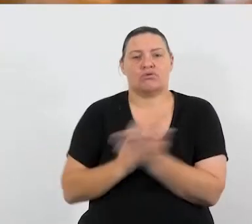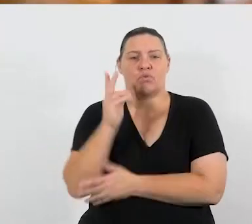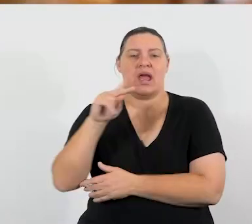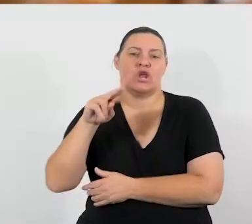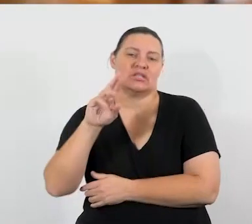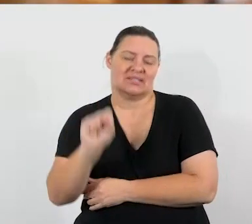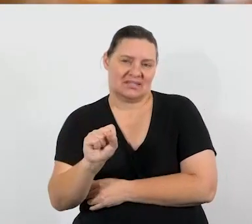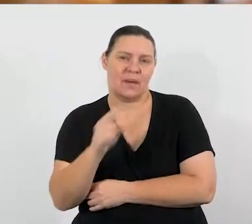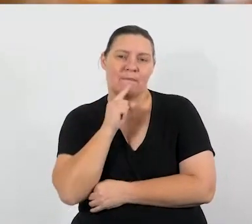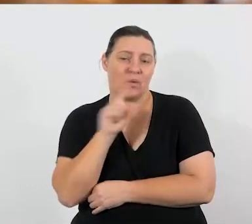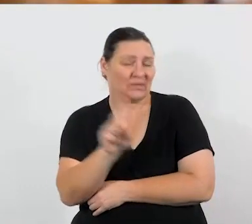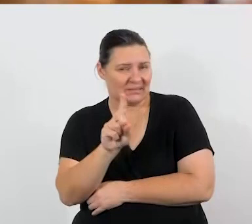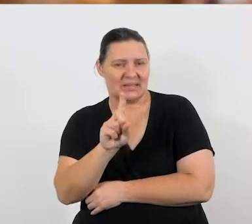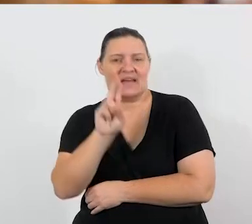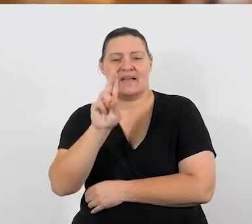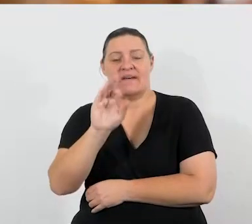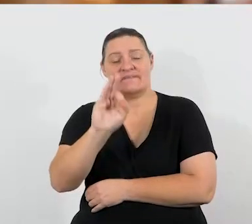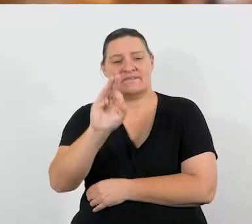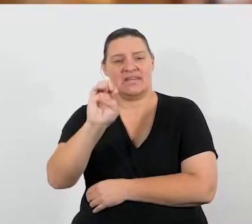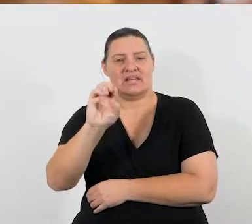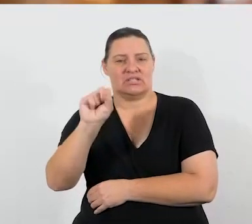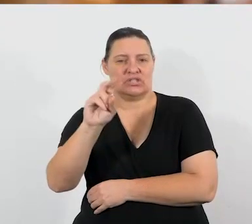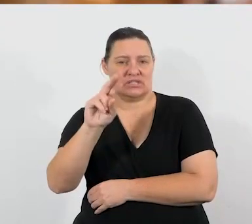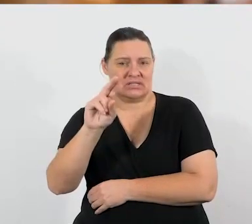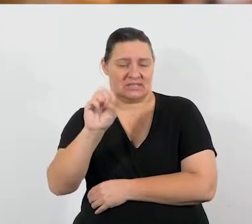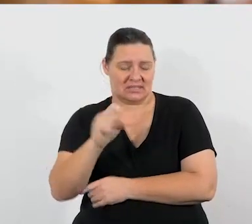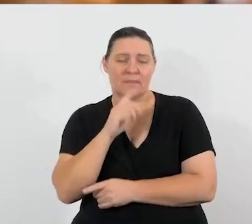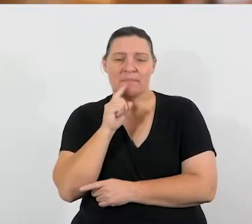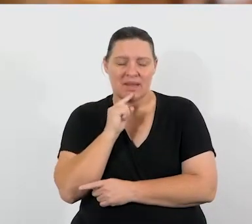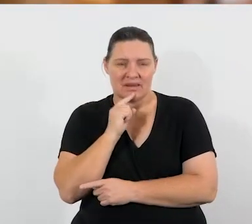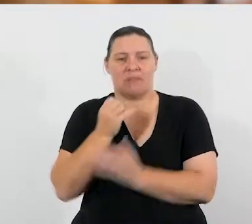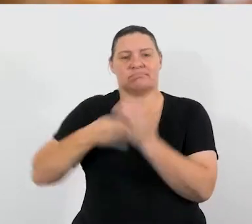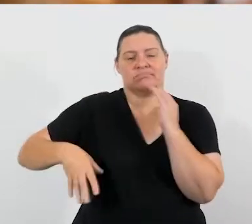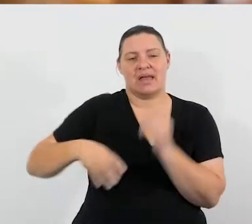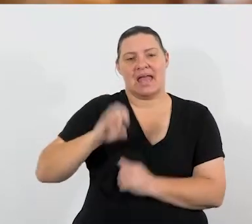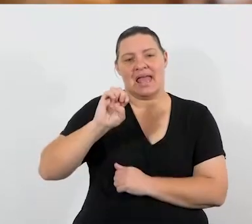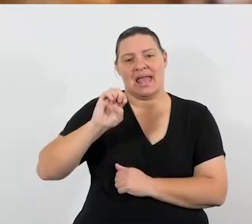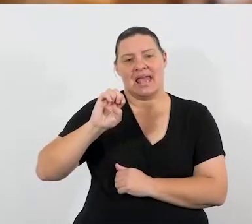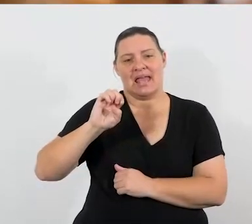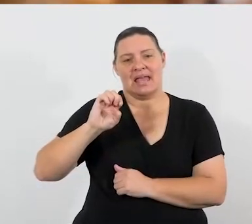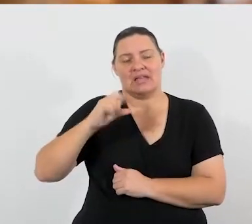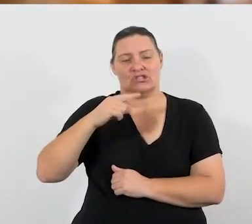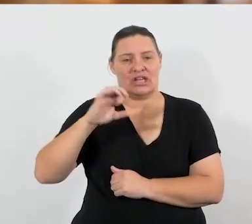the anus as feces, and that process is called the process of egestion.